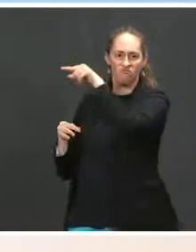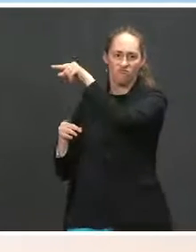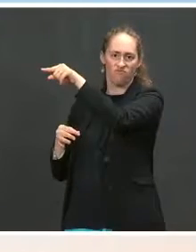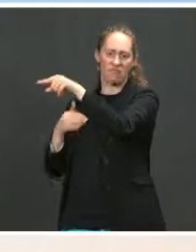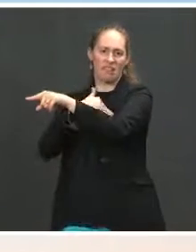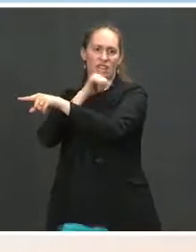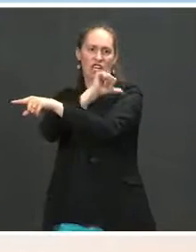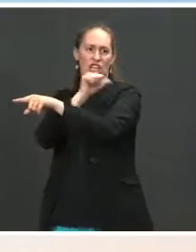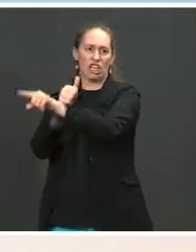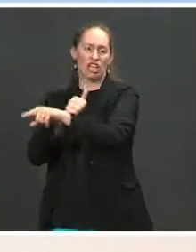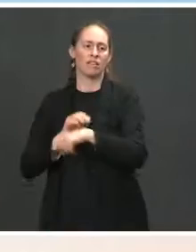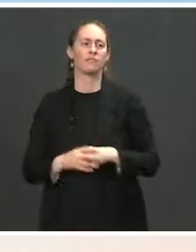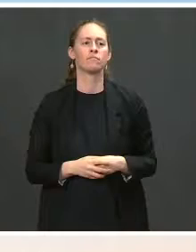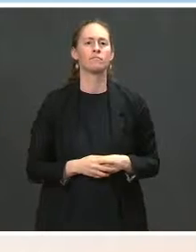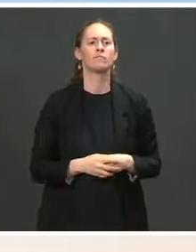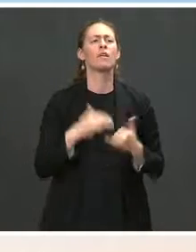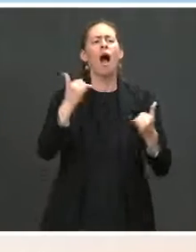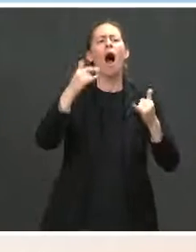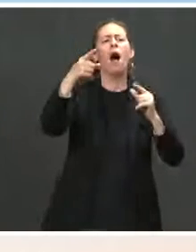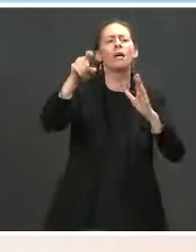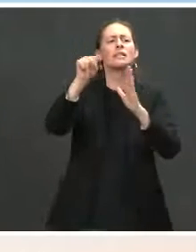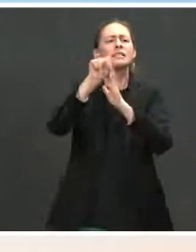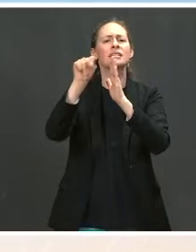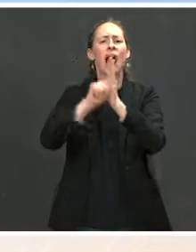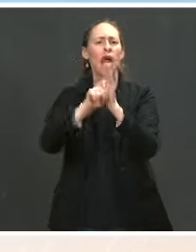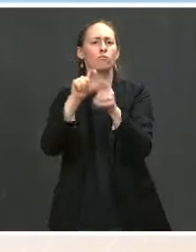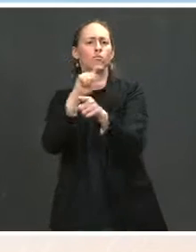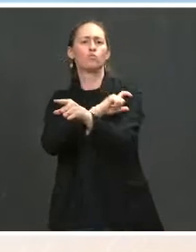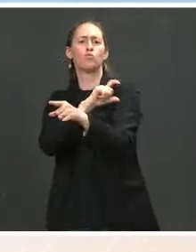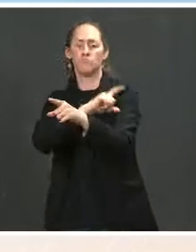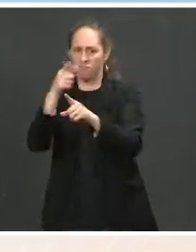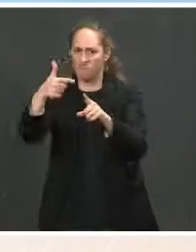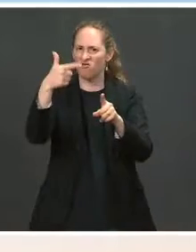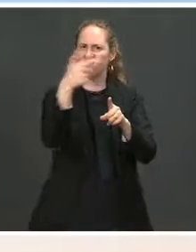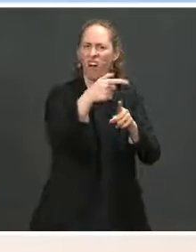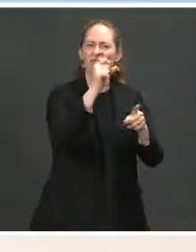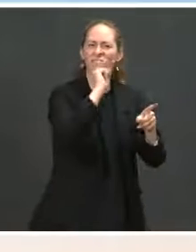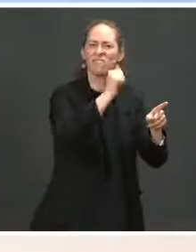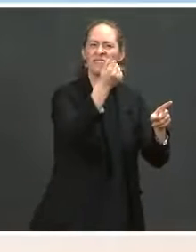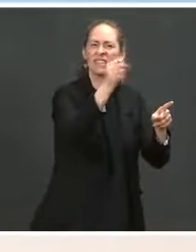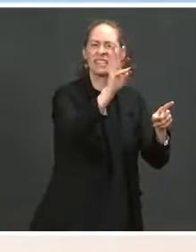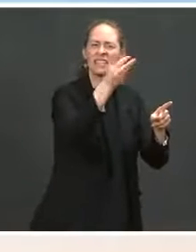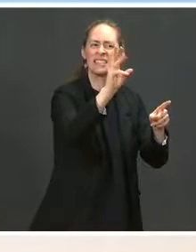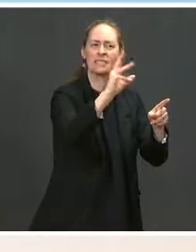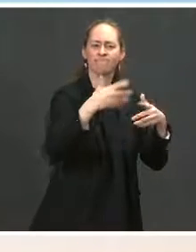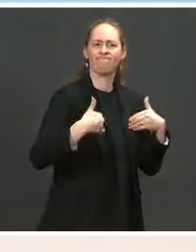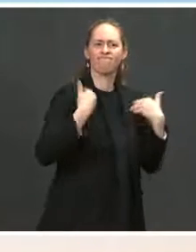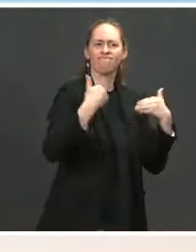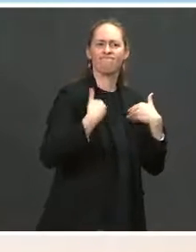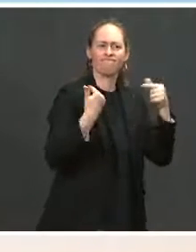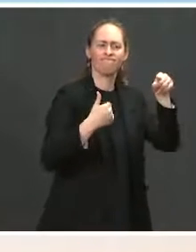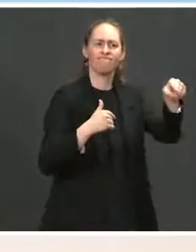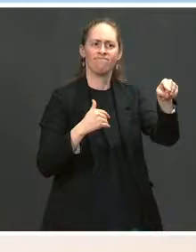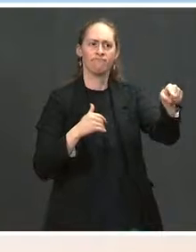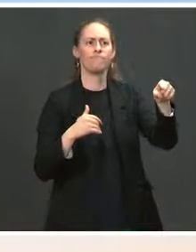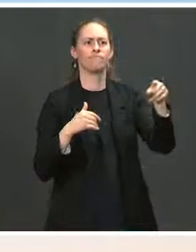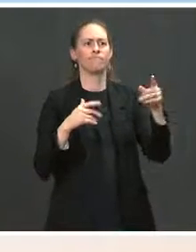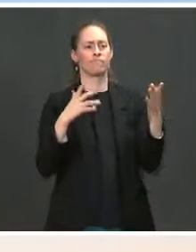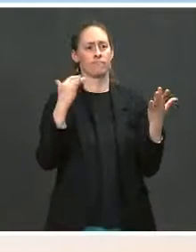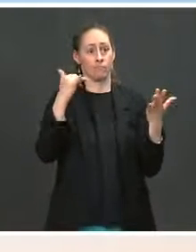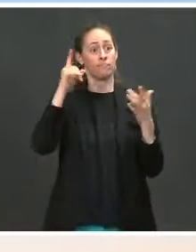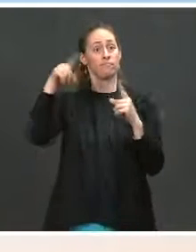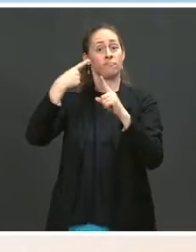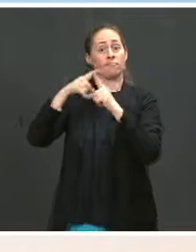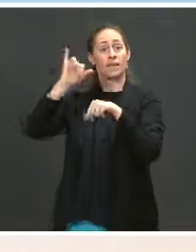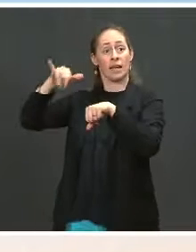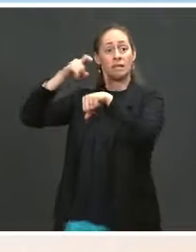also fatally shot a 16-year-old in Maryland. This is on top of the shooting of Dante Wright. Under the Obama administration, the Justice Department had